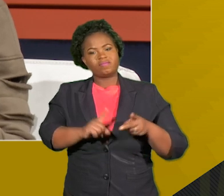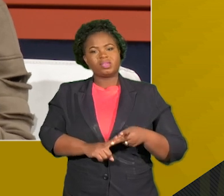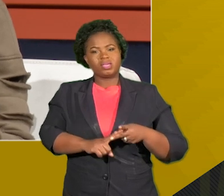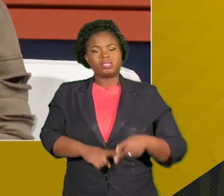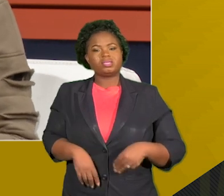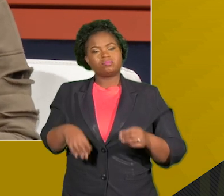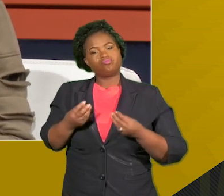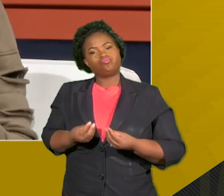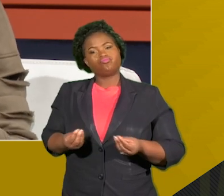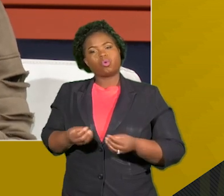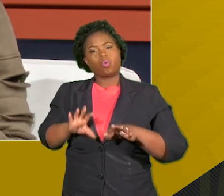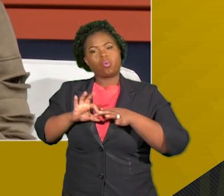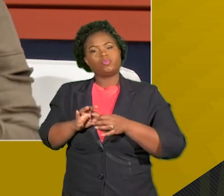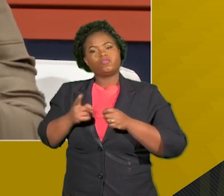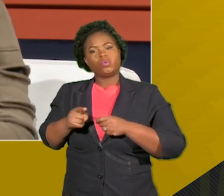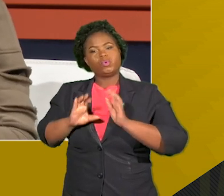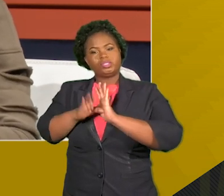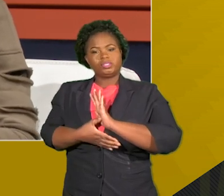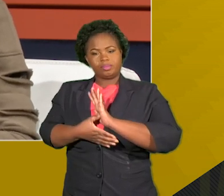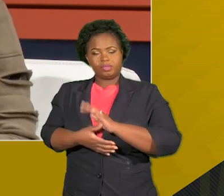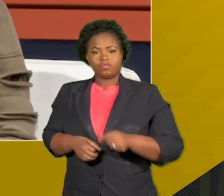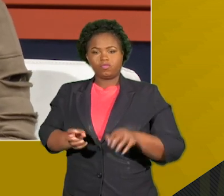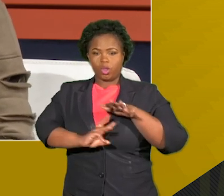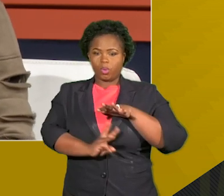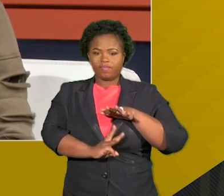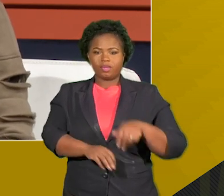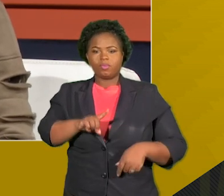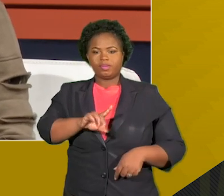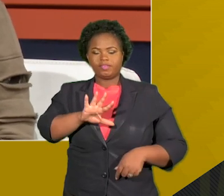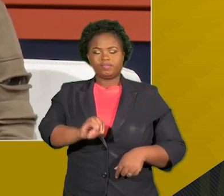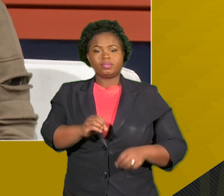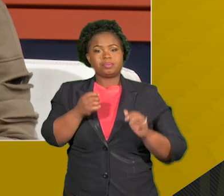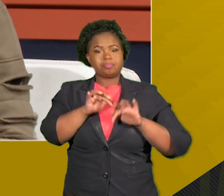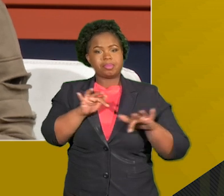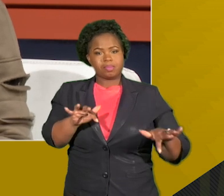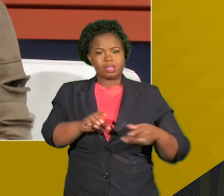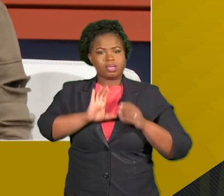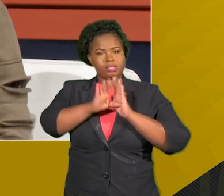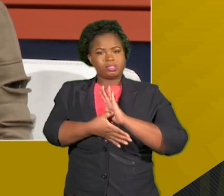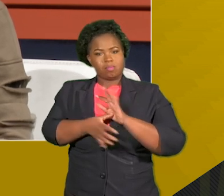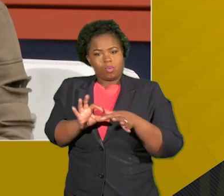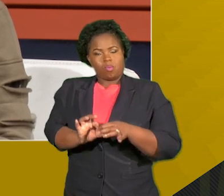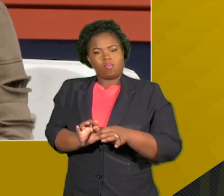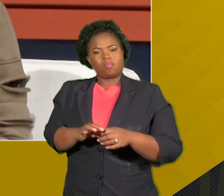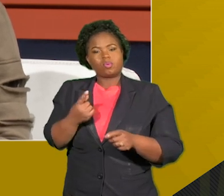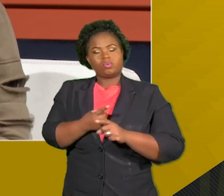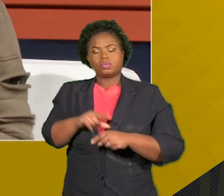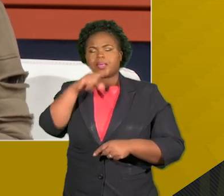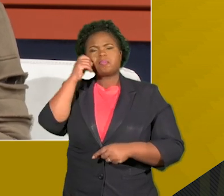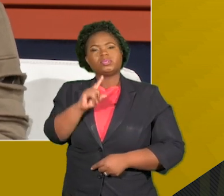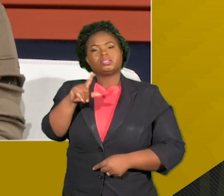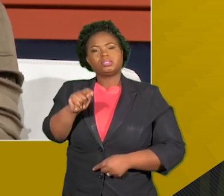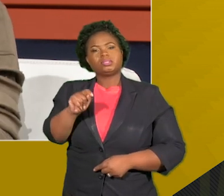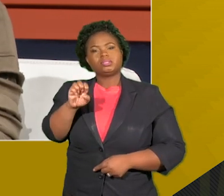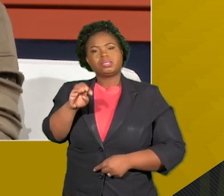for the disabled. Currently working with a children's welfare where there's 150 people, and there's a disabled home for, it's called the Tembisa